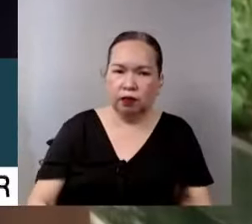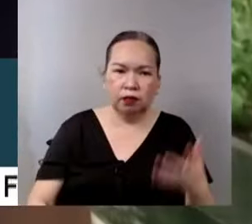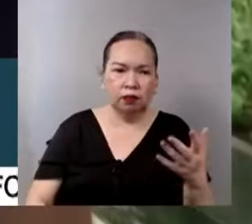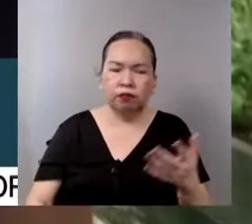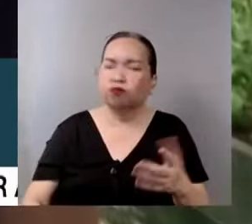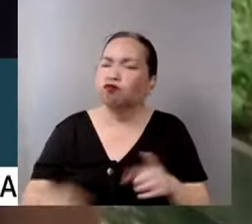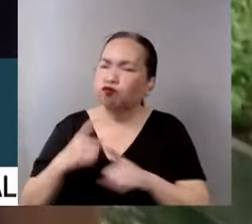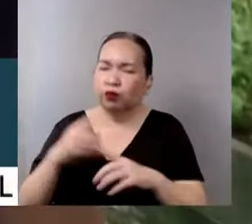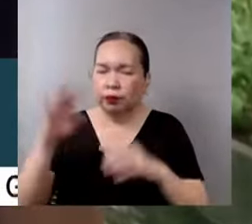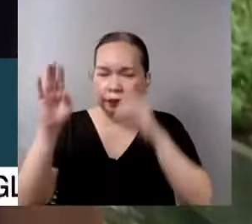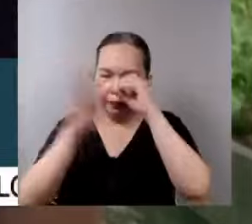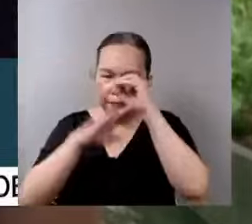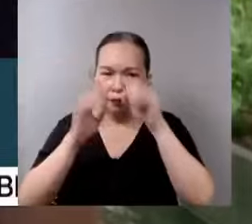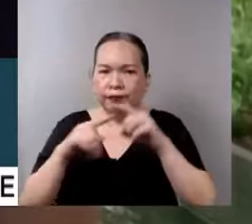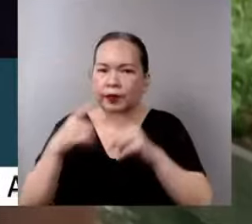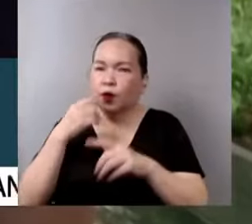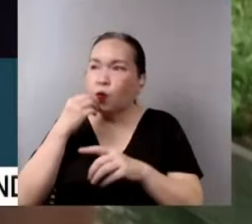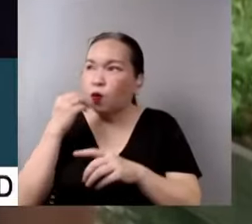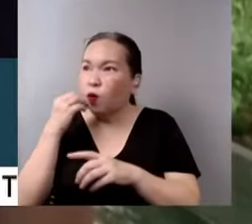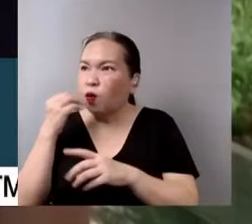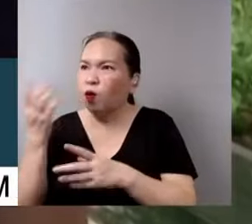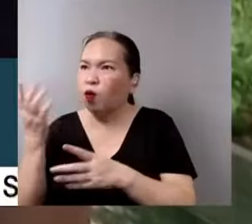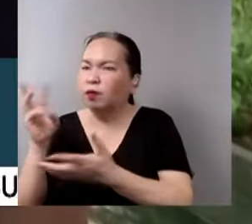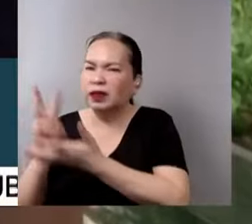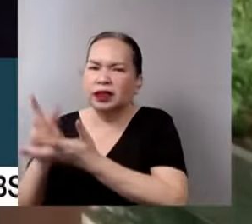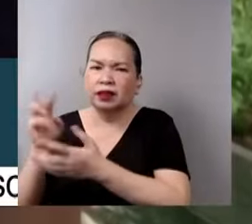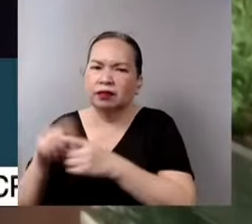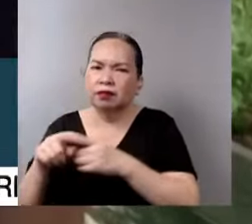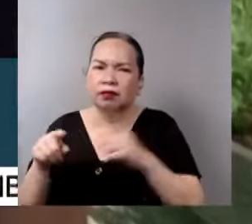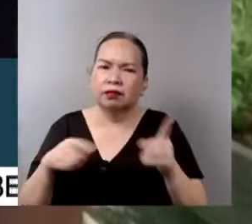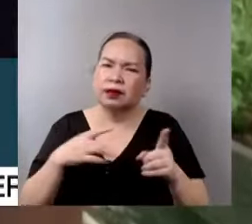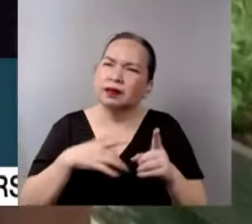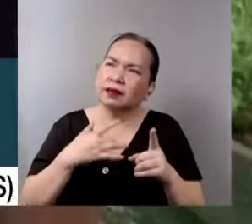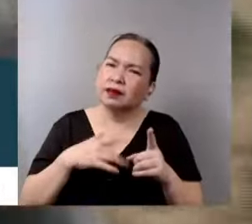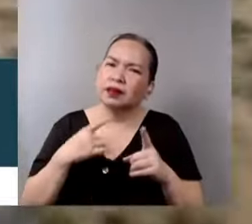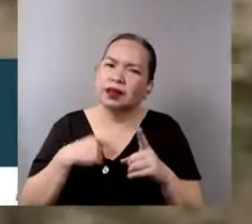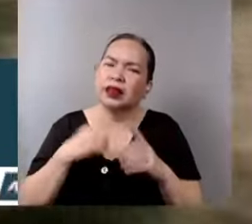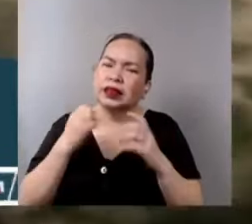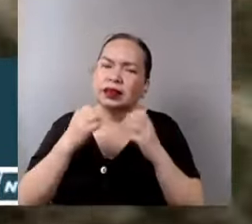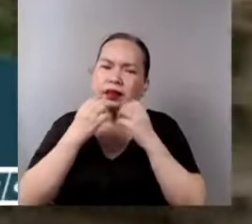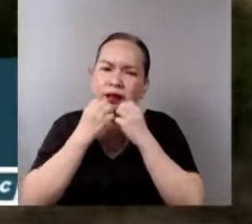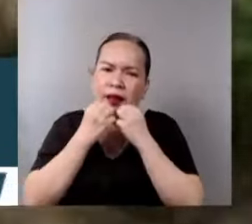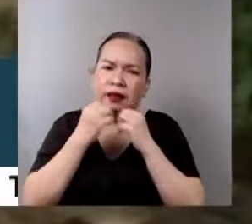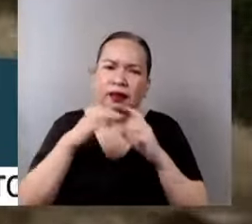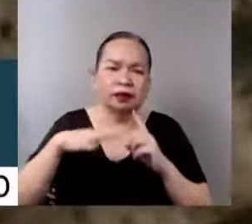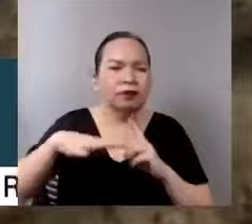never did any gardening, but somehow we felt it in our heart that we really needed it.